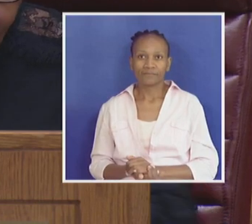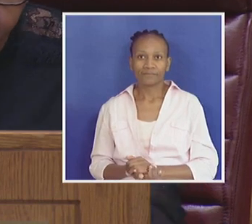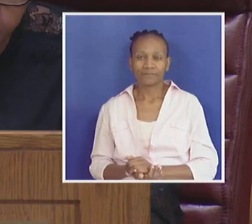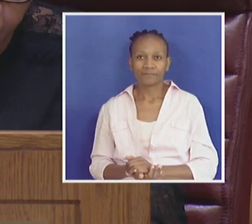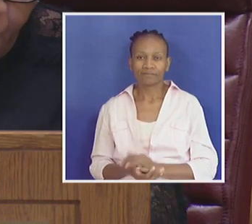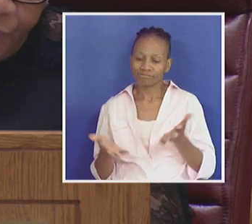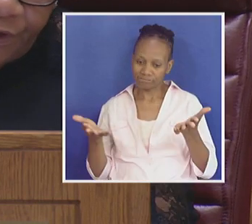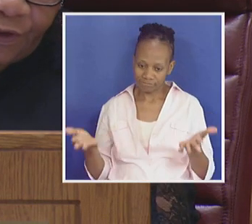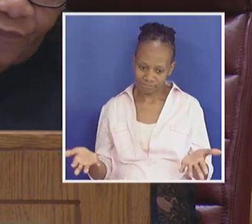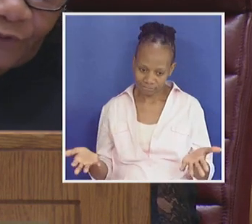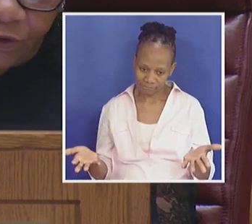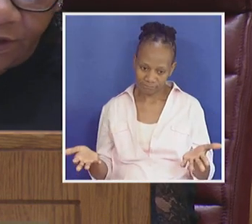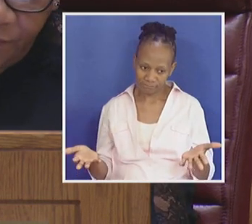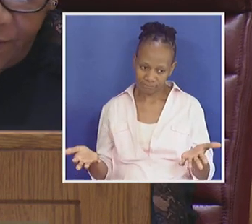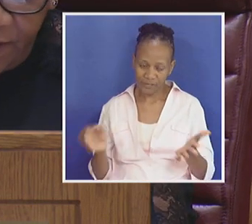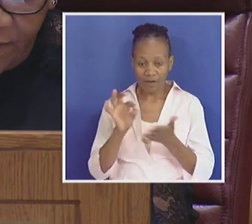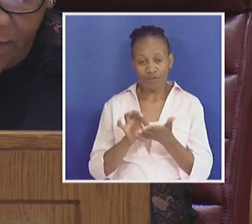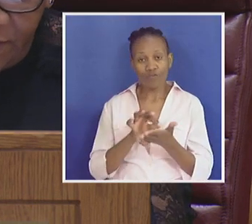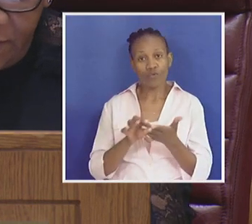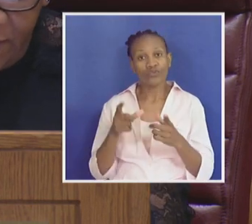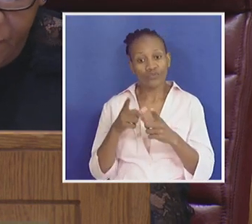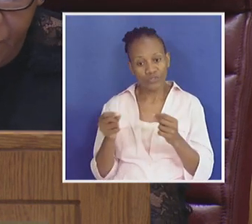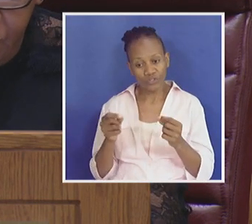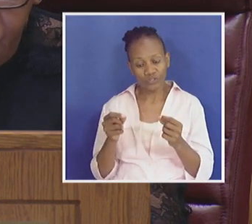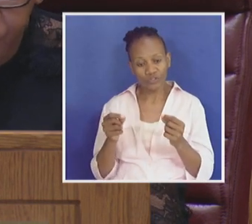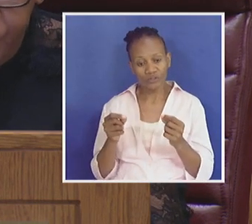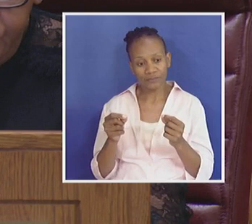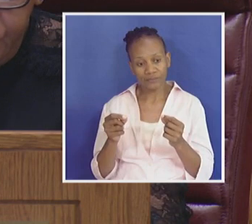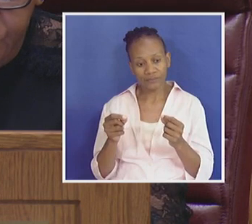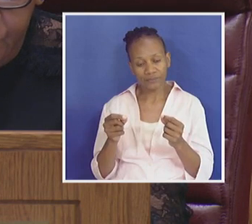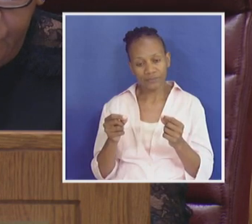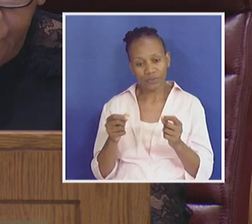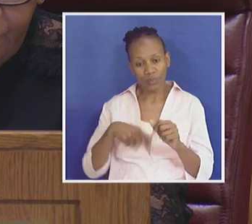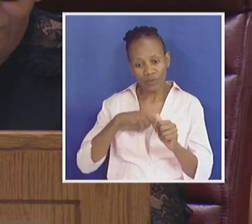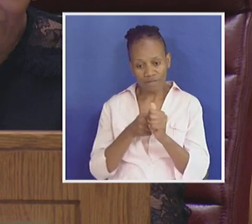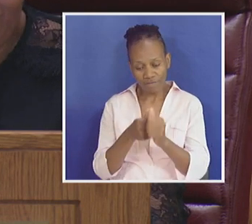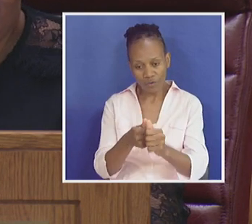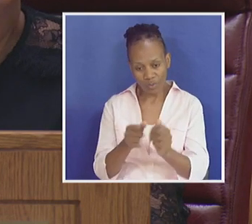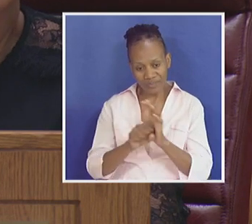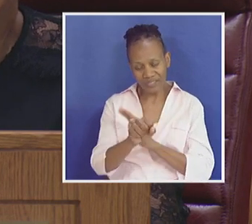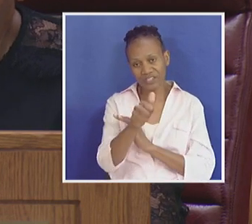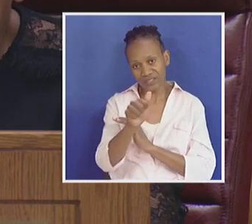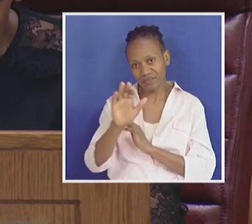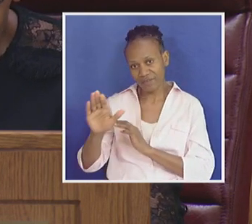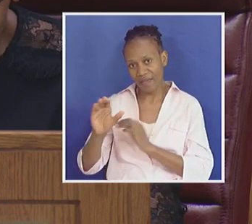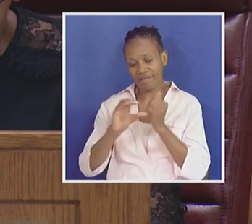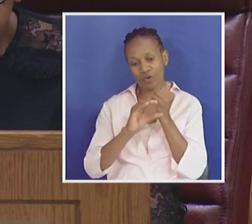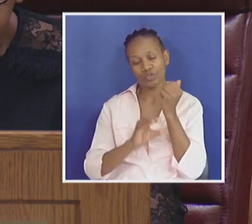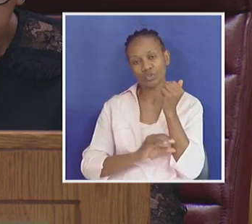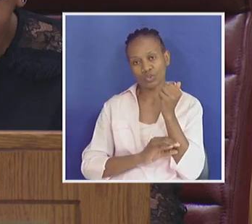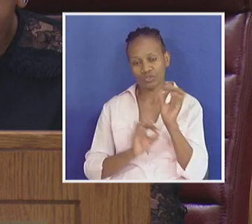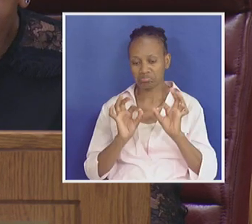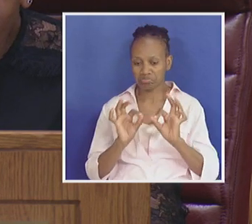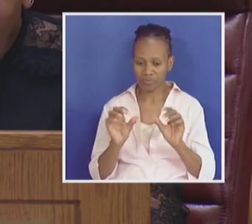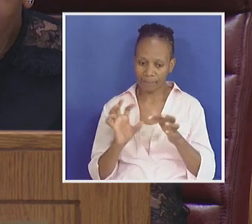and therefore the vote has been carried in terms of Section 65 of the